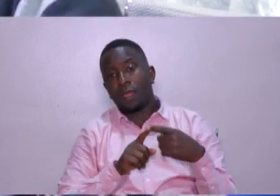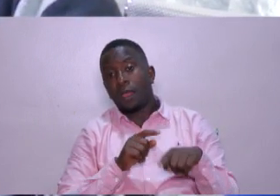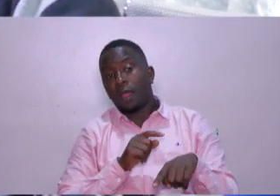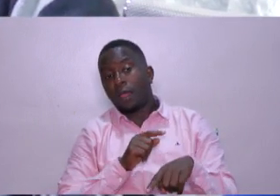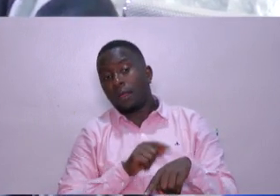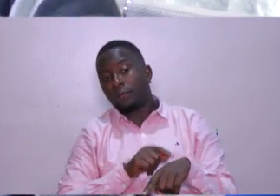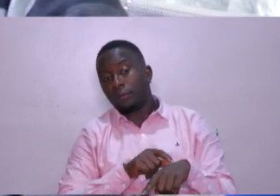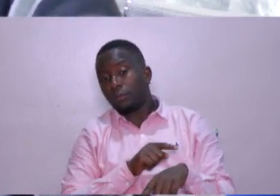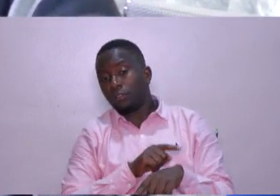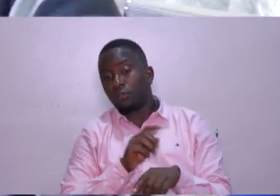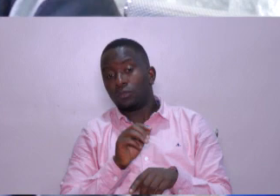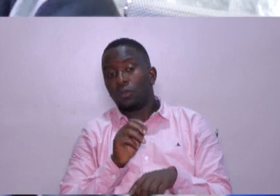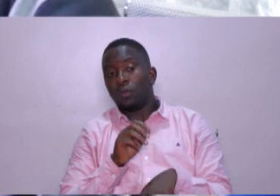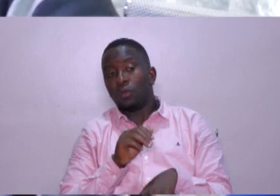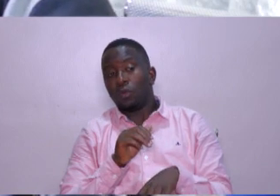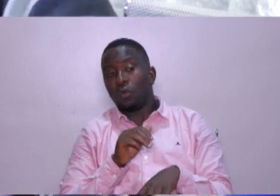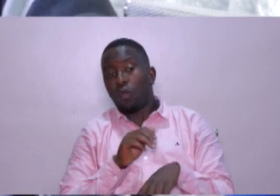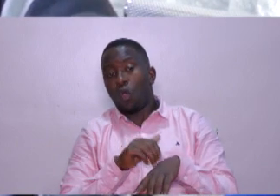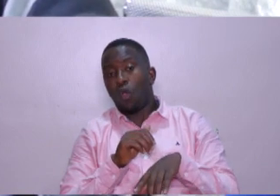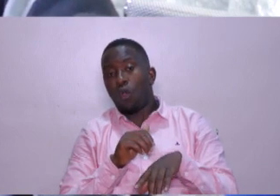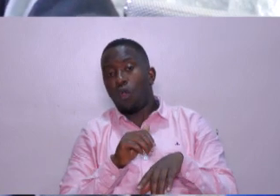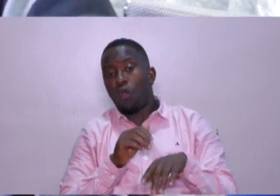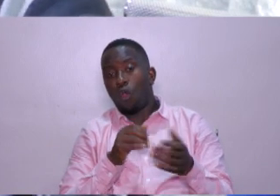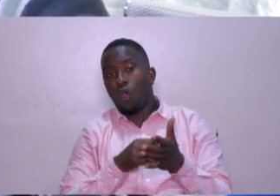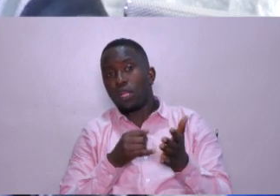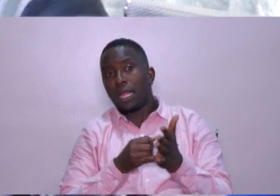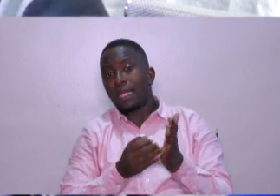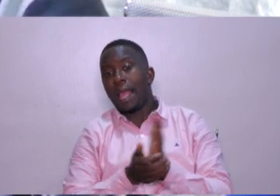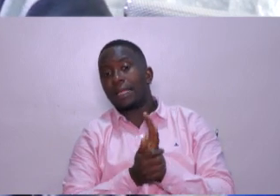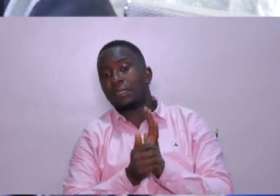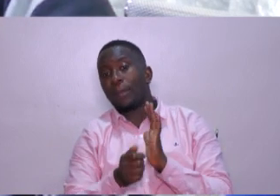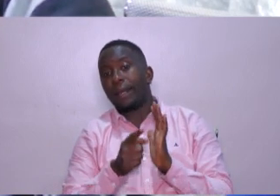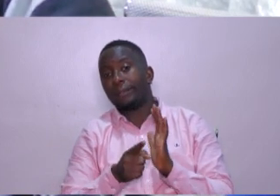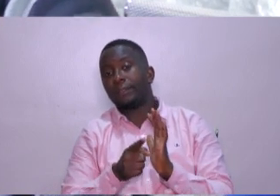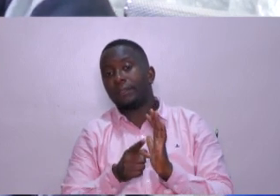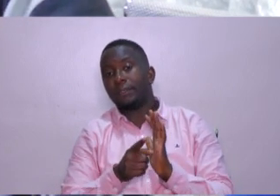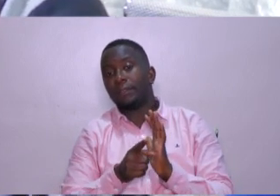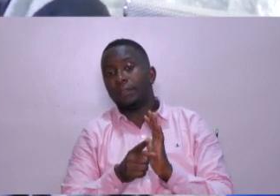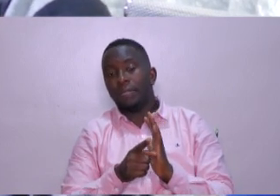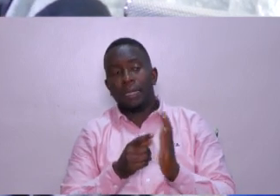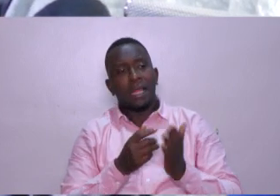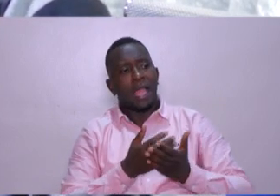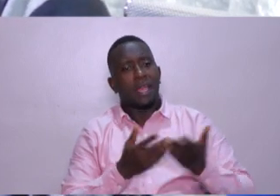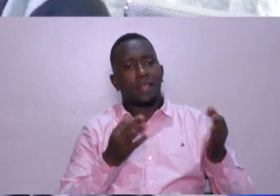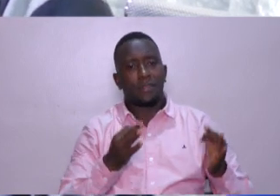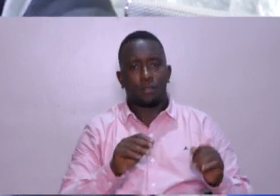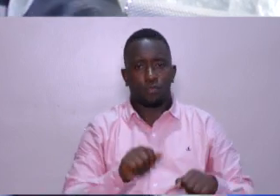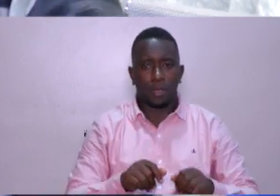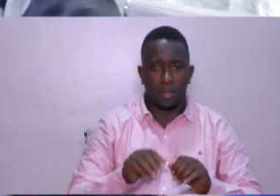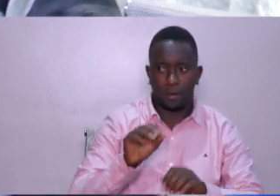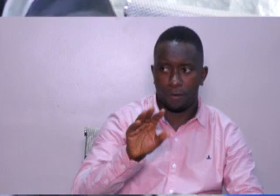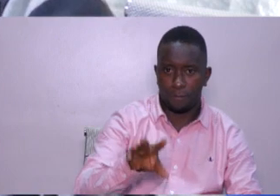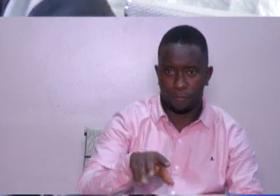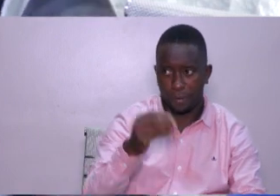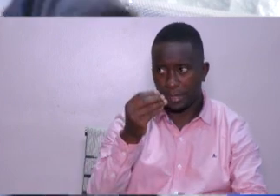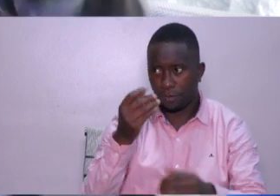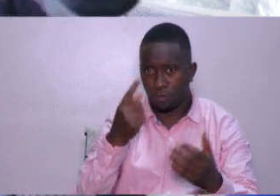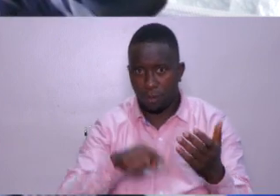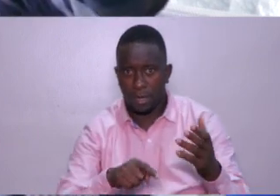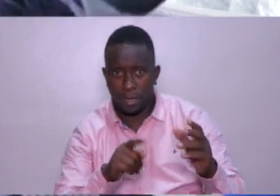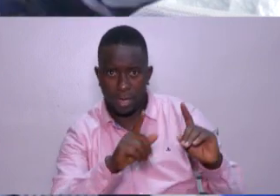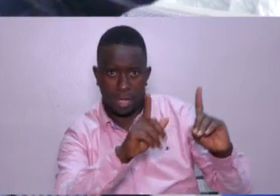content expert, wherever you can find an image,